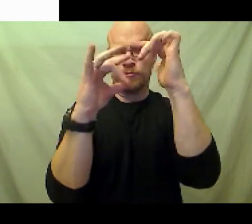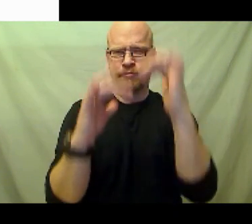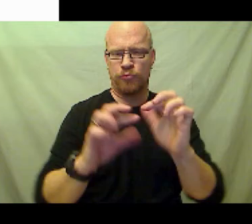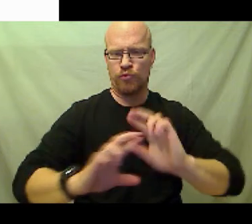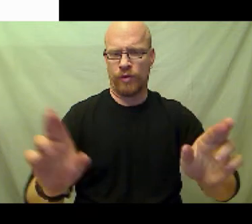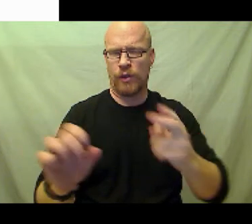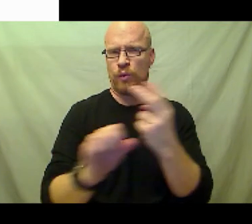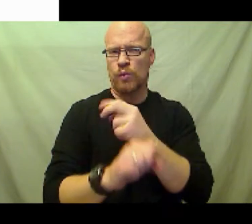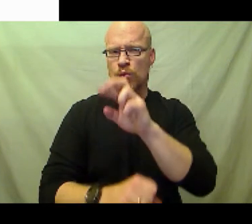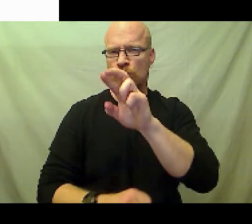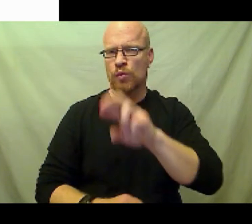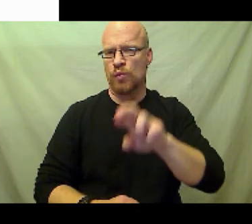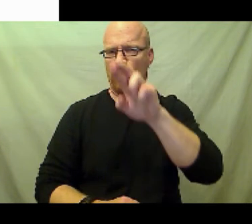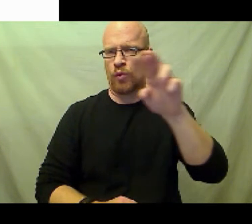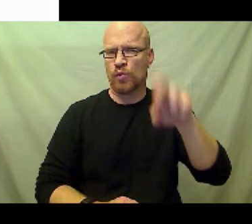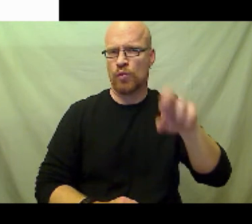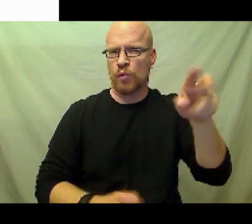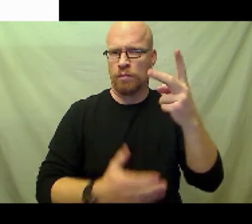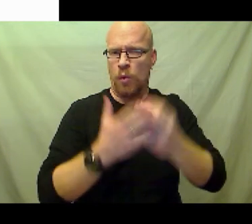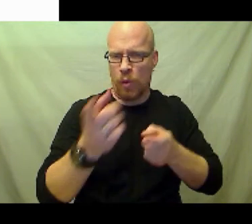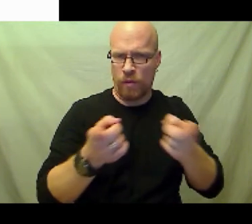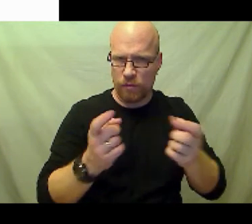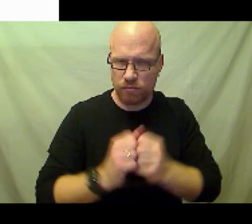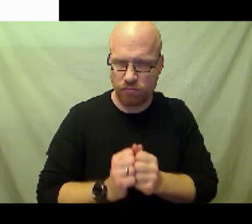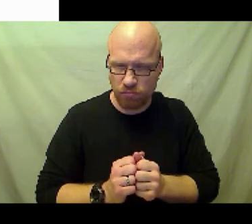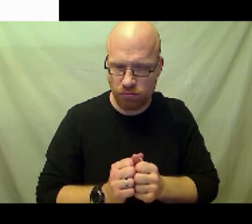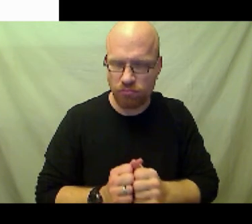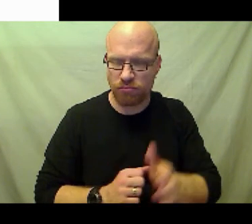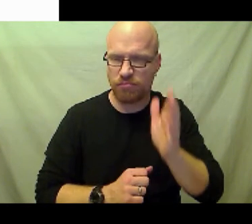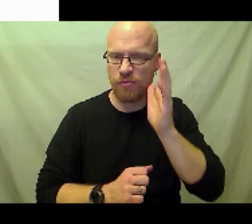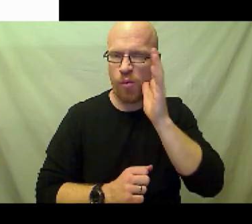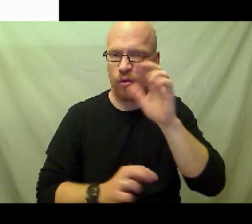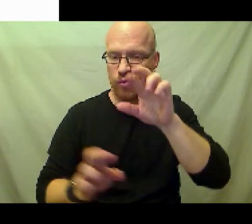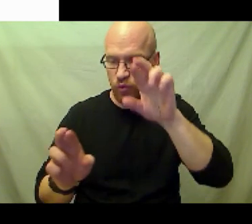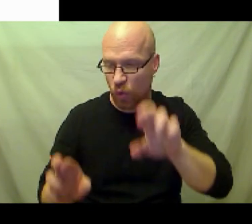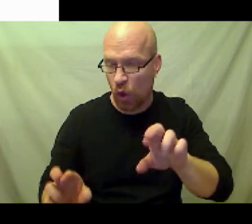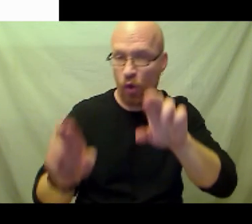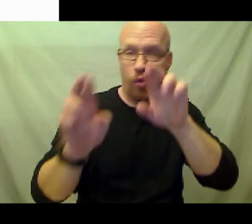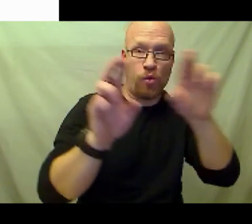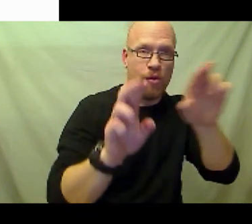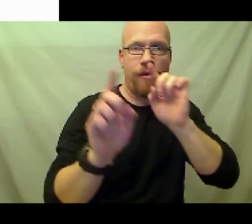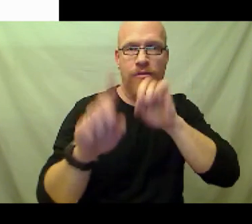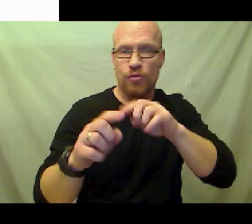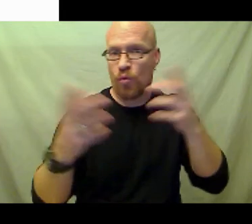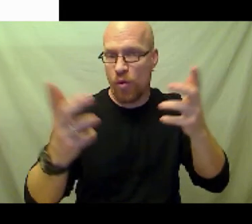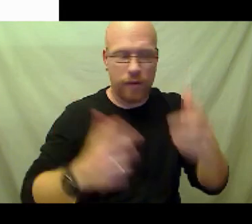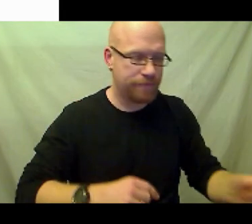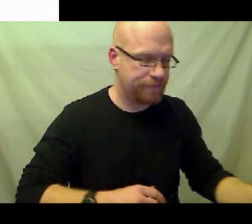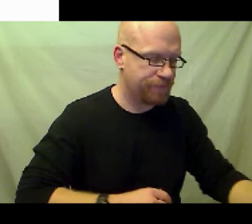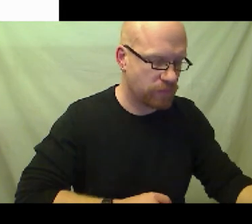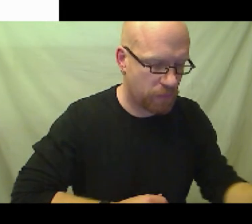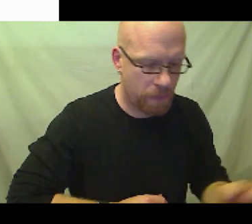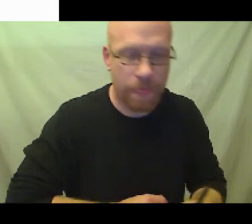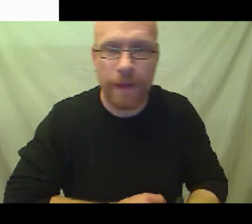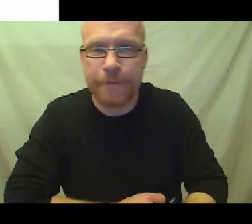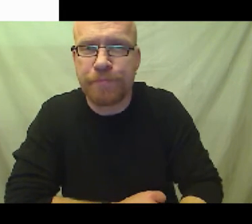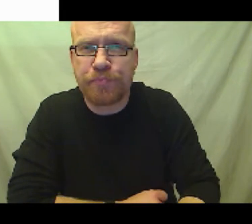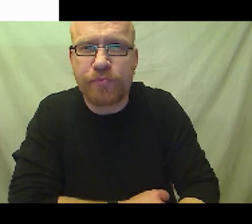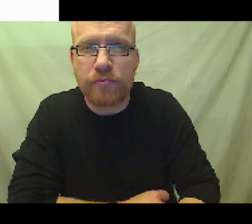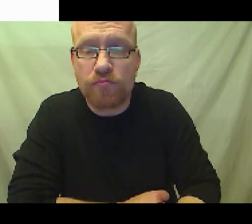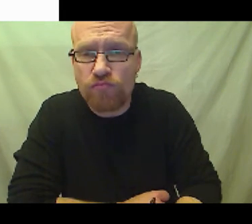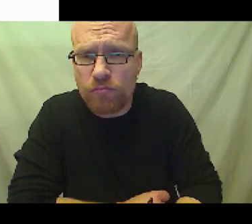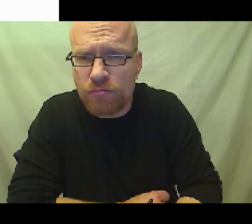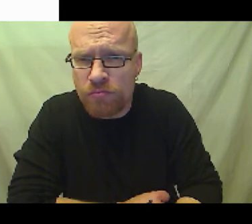Okay, now, as we worked it through, we're ready to use the square root now. Take the square root of both sides, and we'll see what the answer